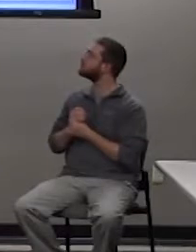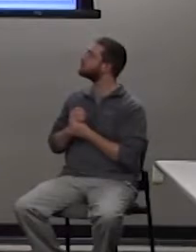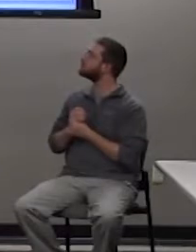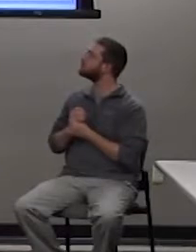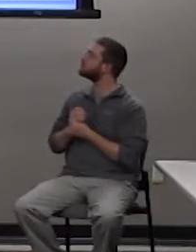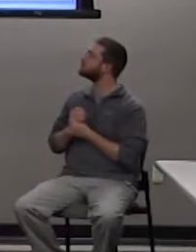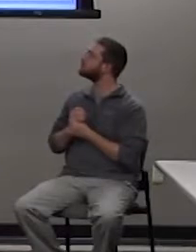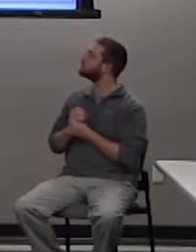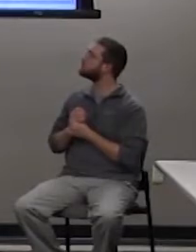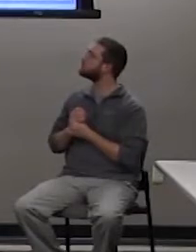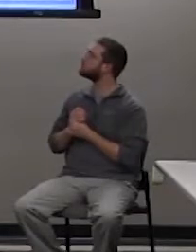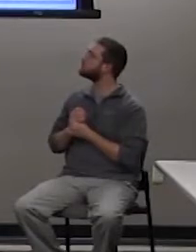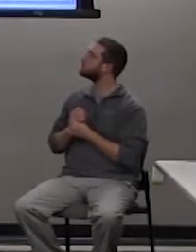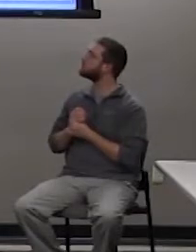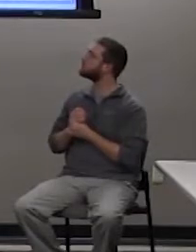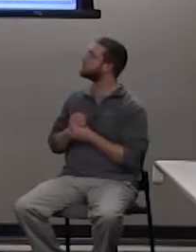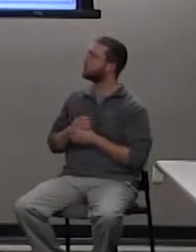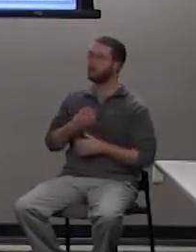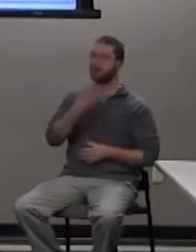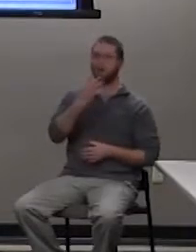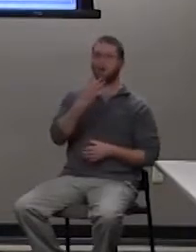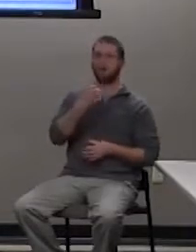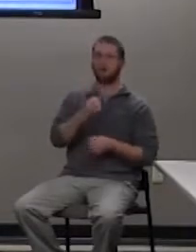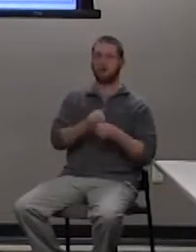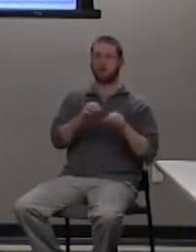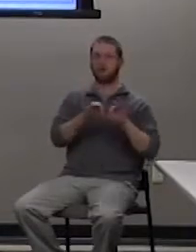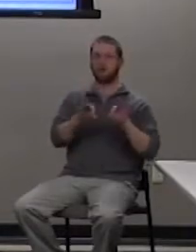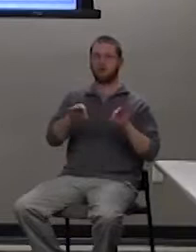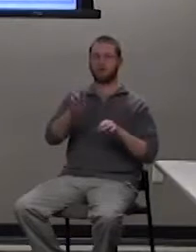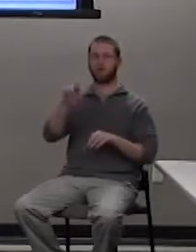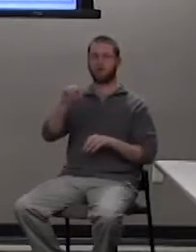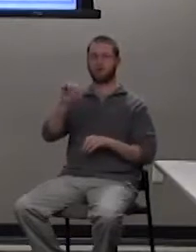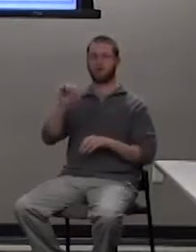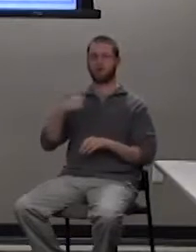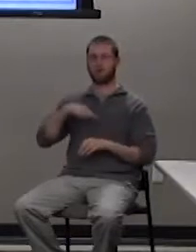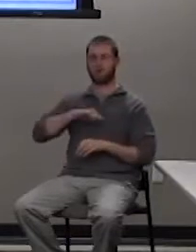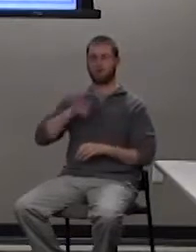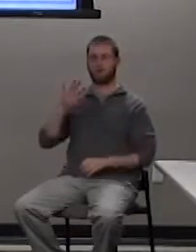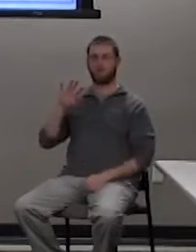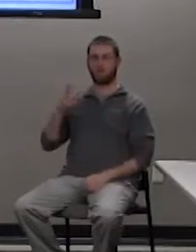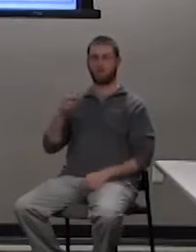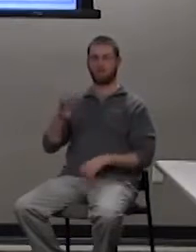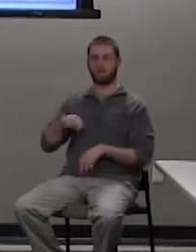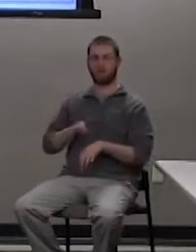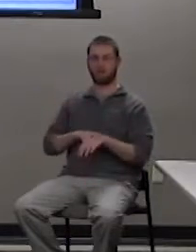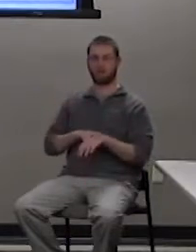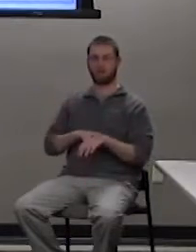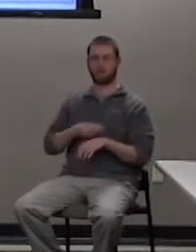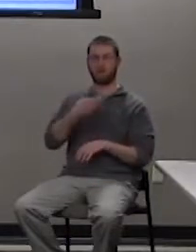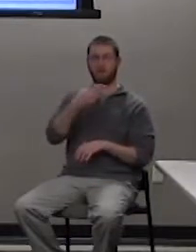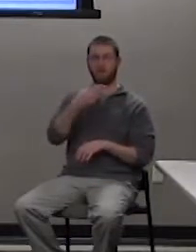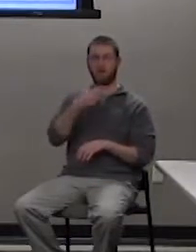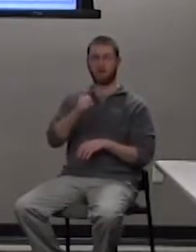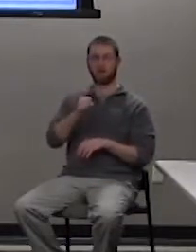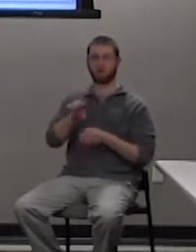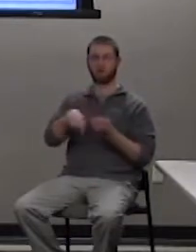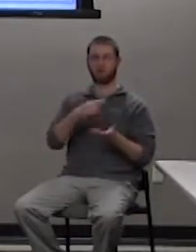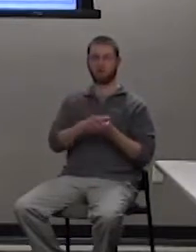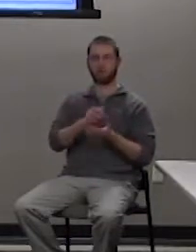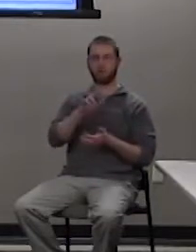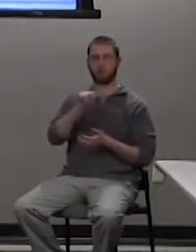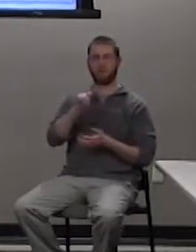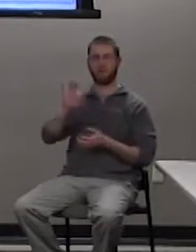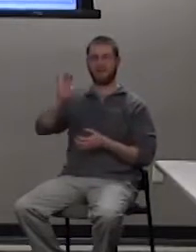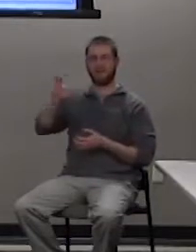Yes. Well, all of that. 4-year degree by race. We're the fourth in the nation. Yes. And has to graduate from race. We're the ninth in the